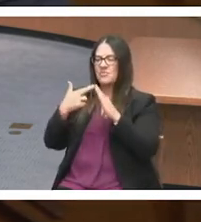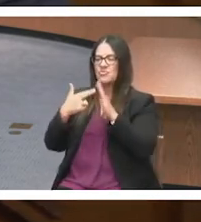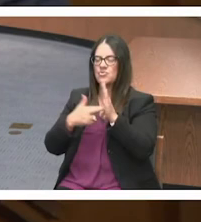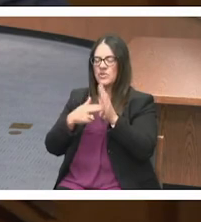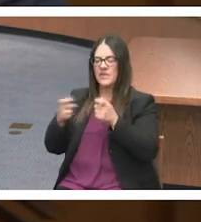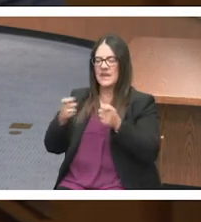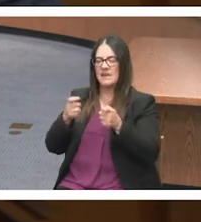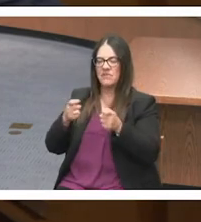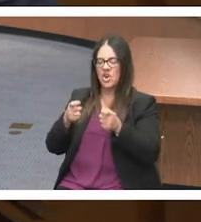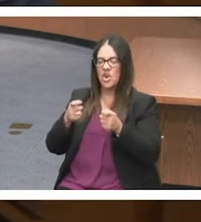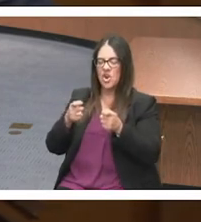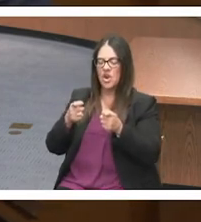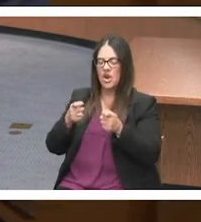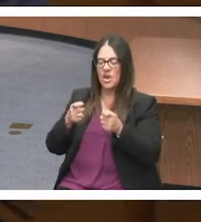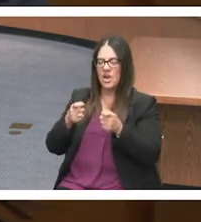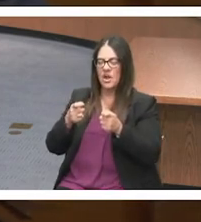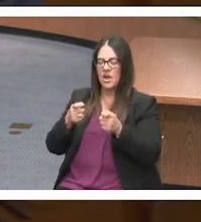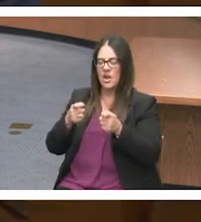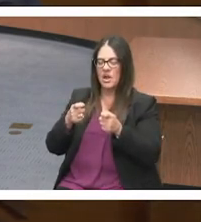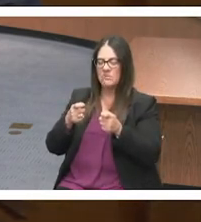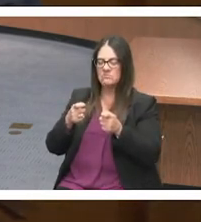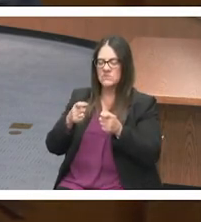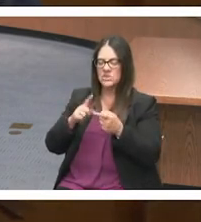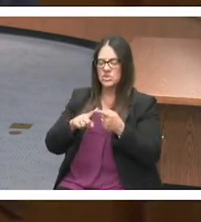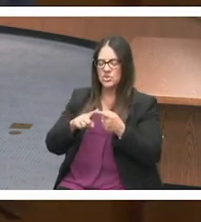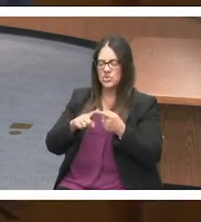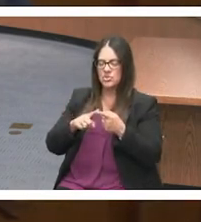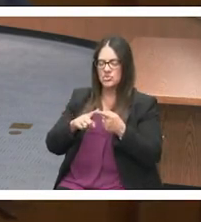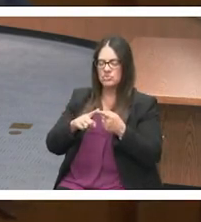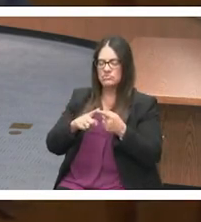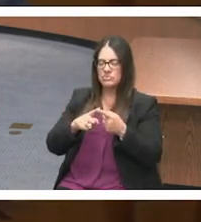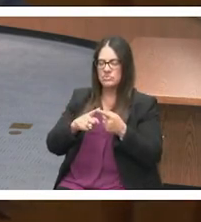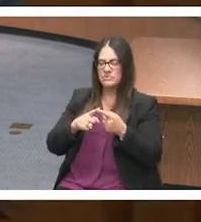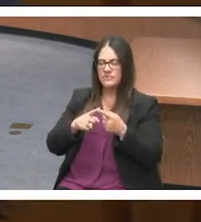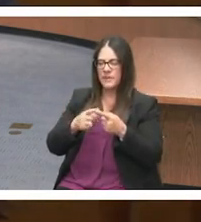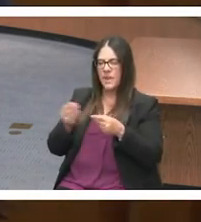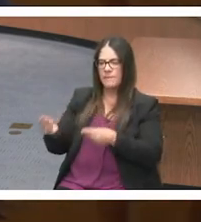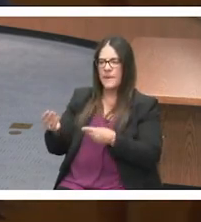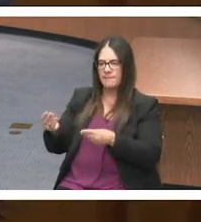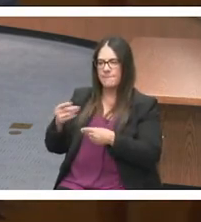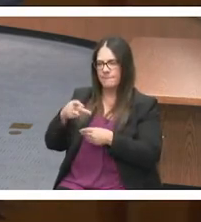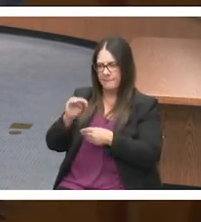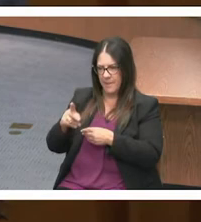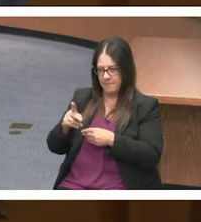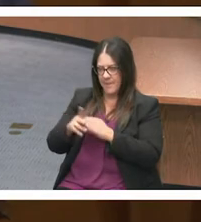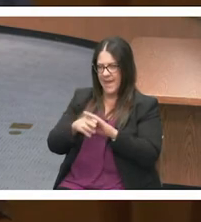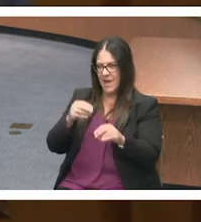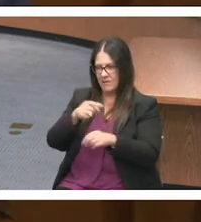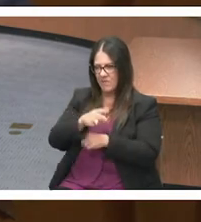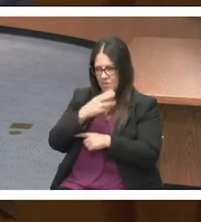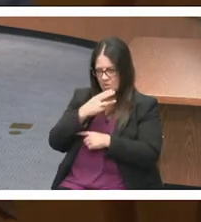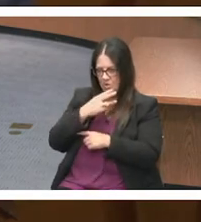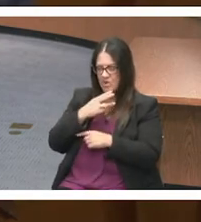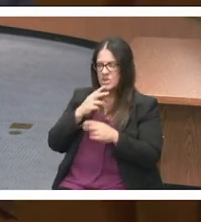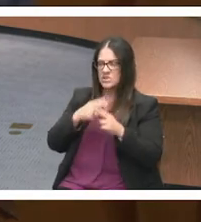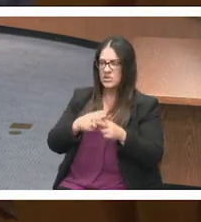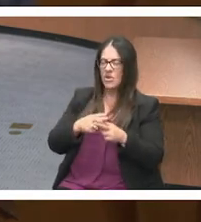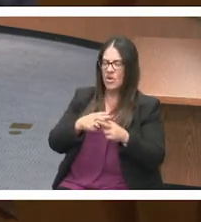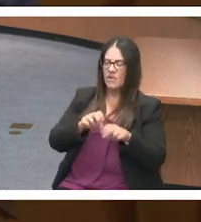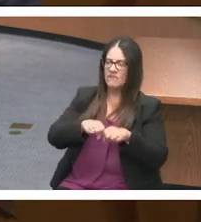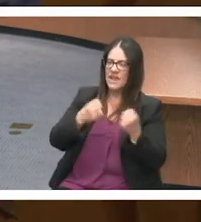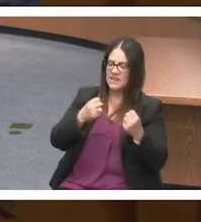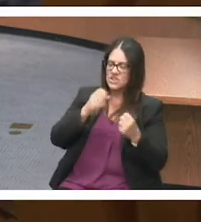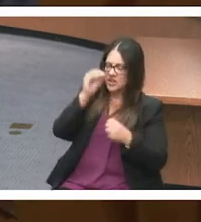pumping that I just mentioned to protect endangered species, and they're called federal biological opinions. President Trump is coming